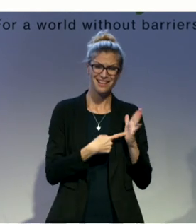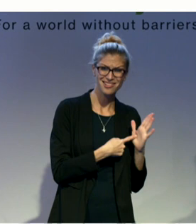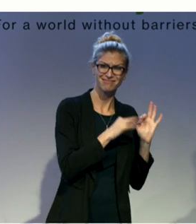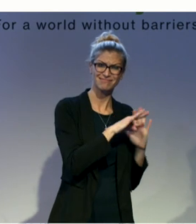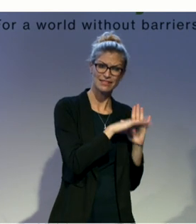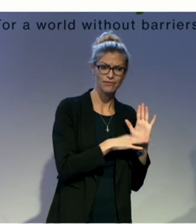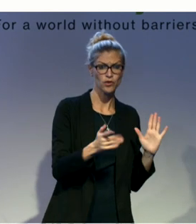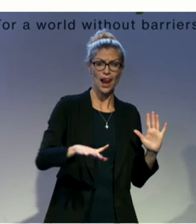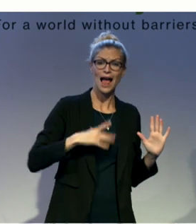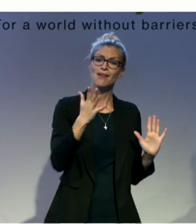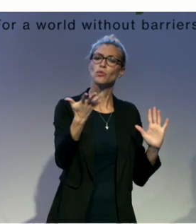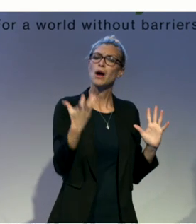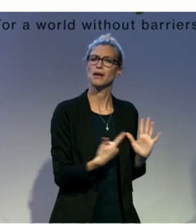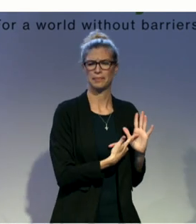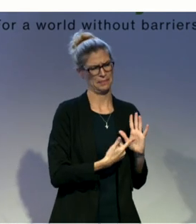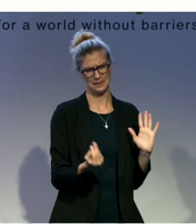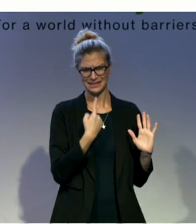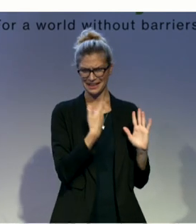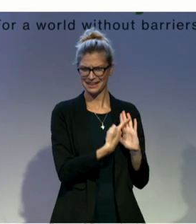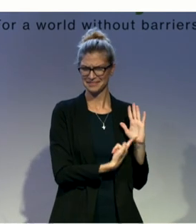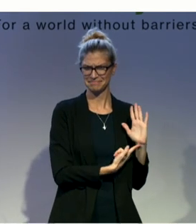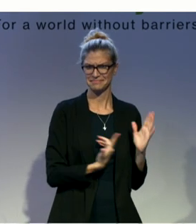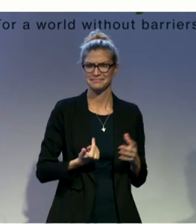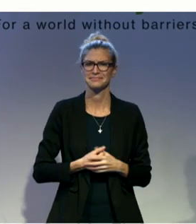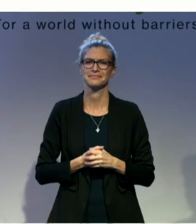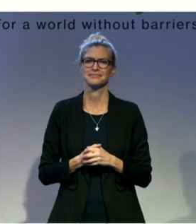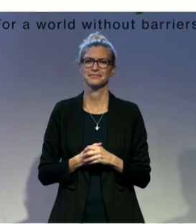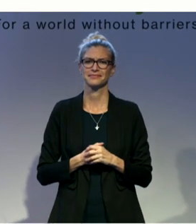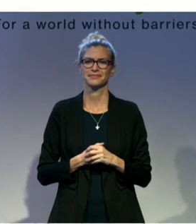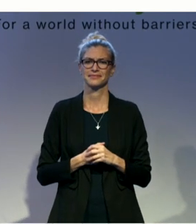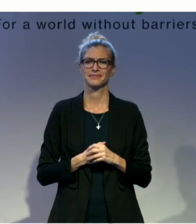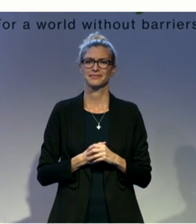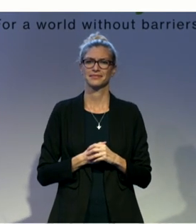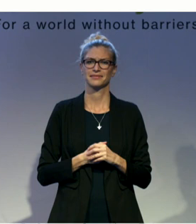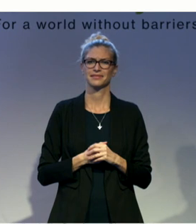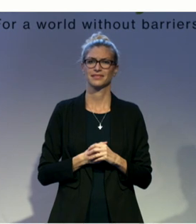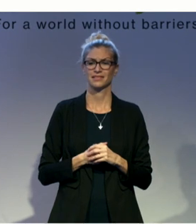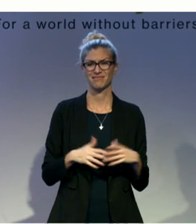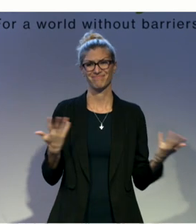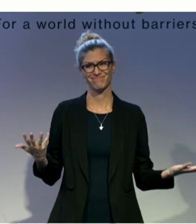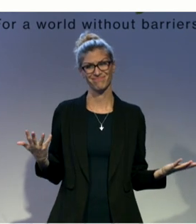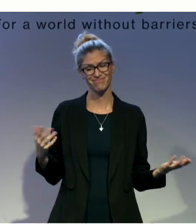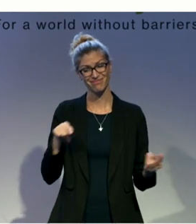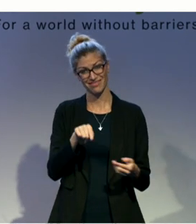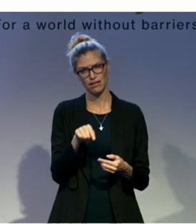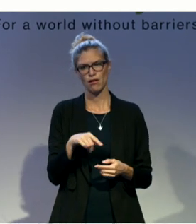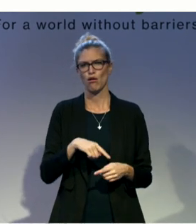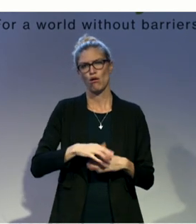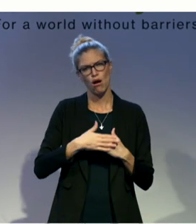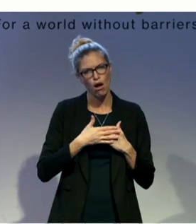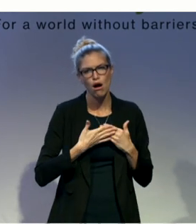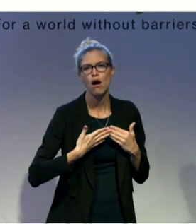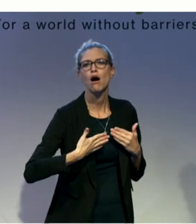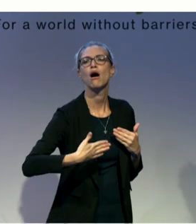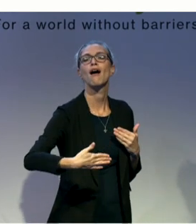we have established and developed is sustainable grounds. Complex states such as Bosnia and